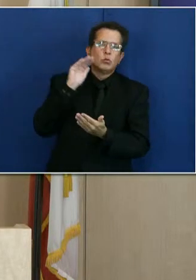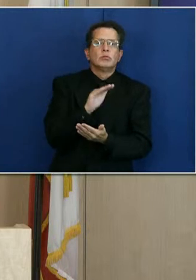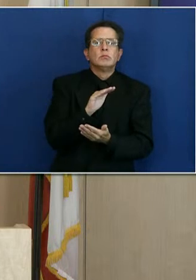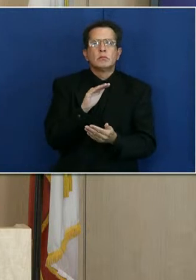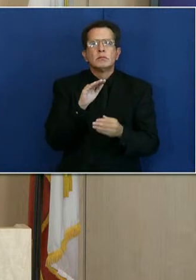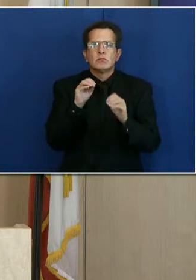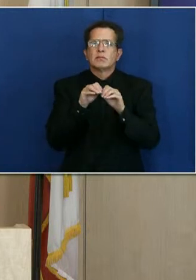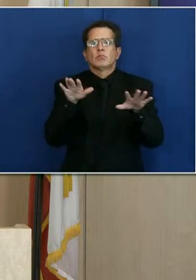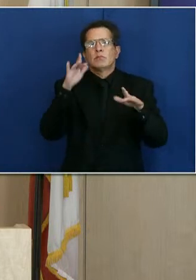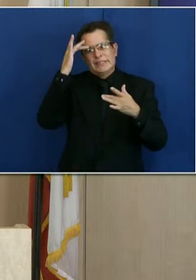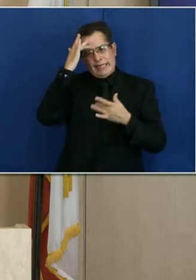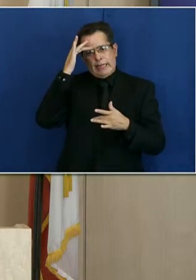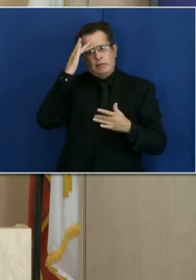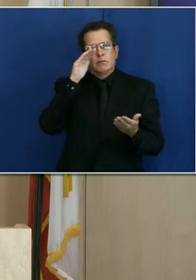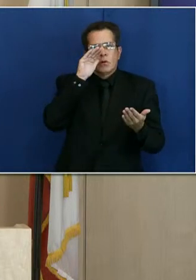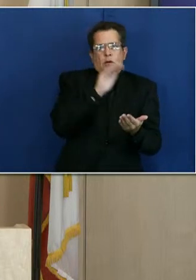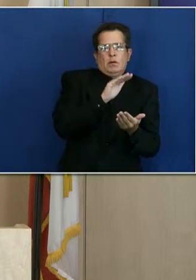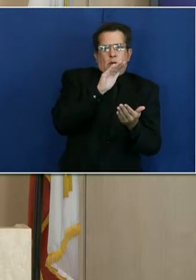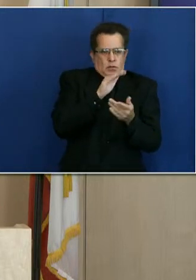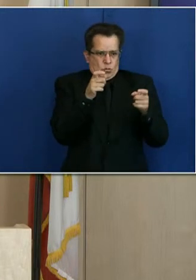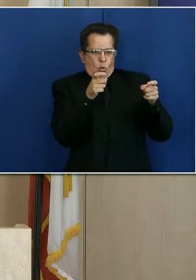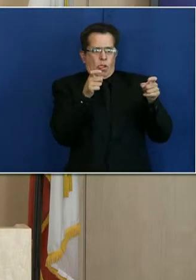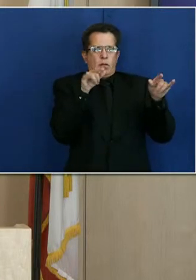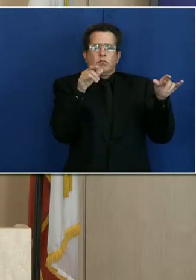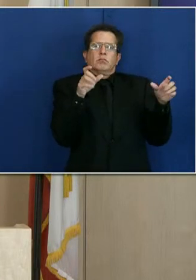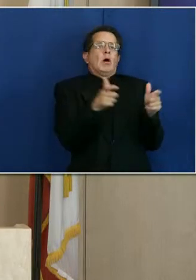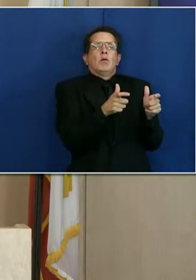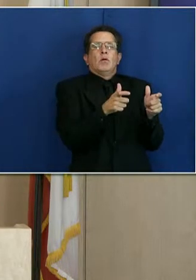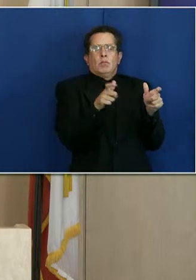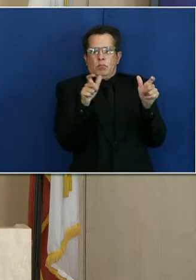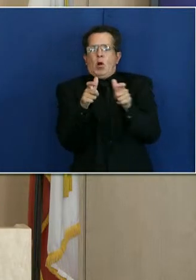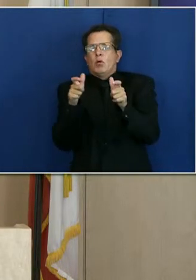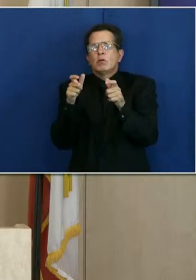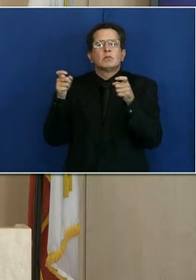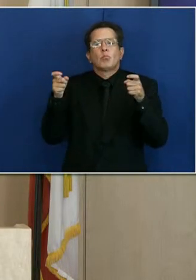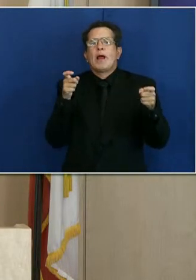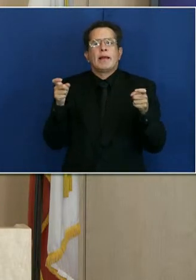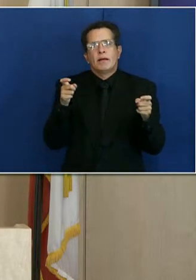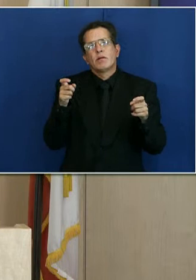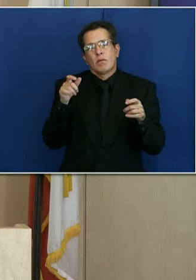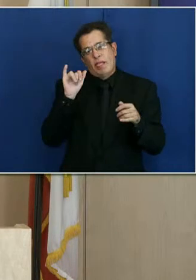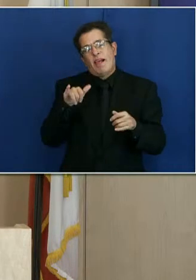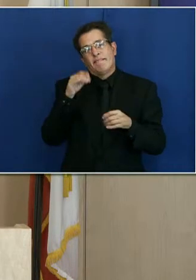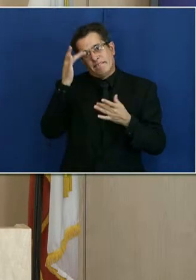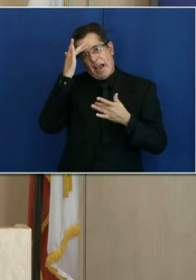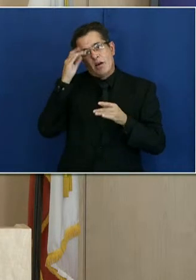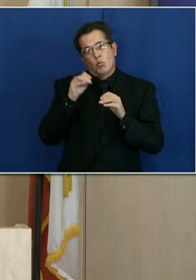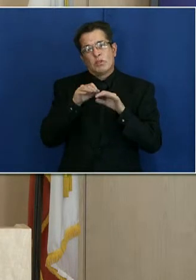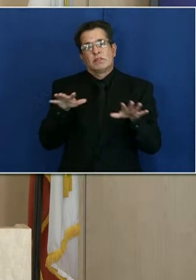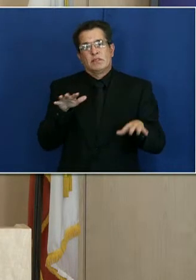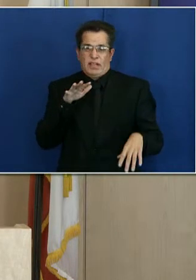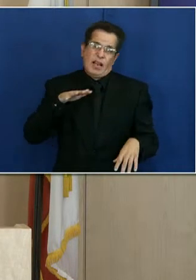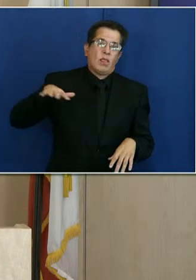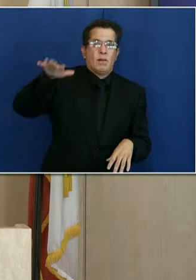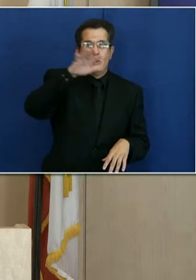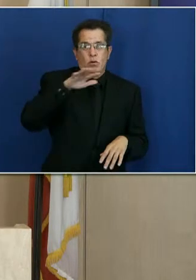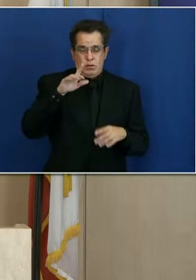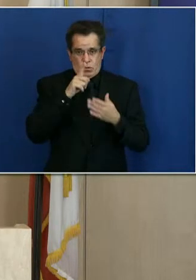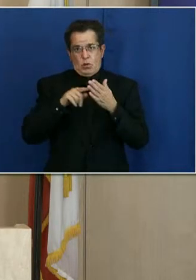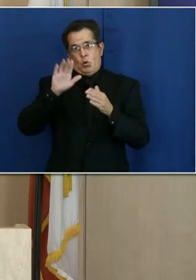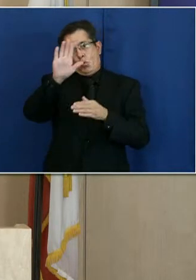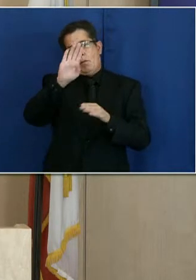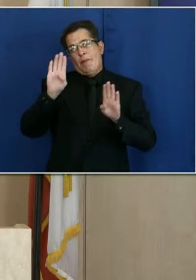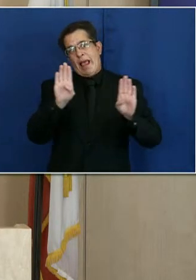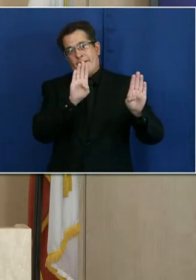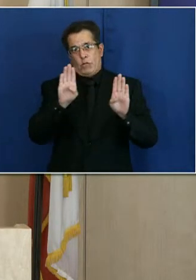spread of the virus in the community. So again, I think it's important to know that the actions we take